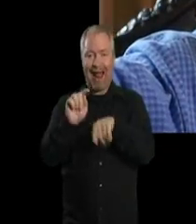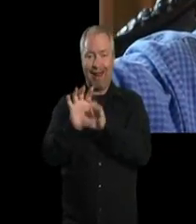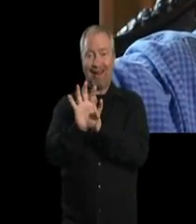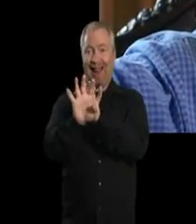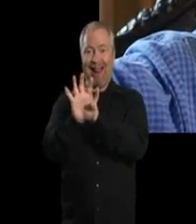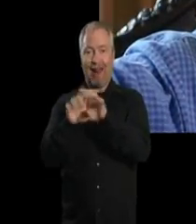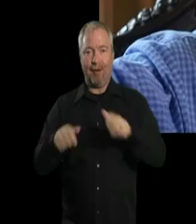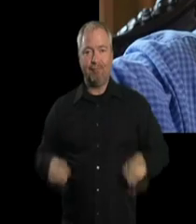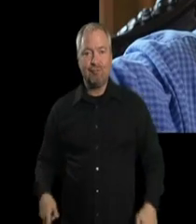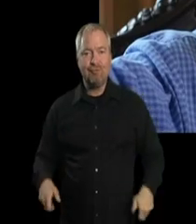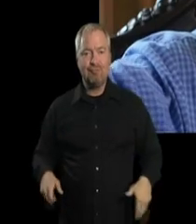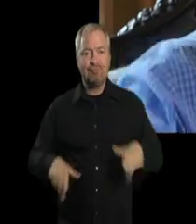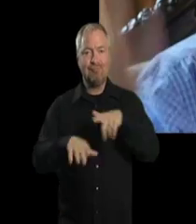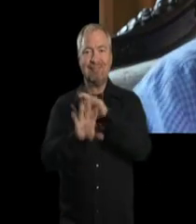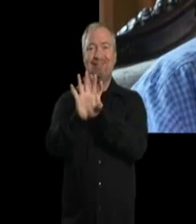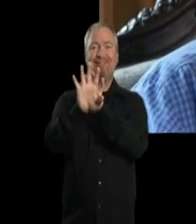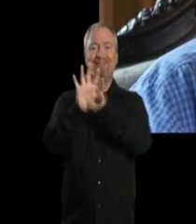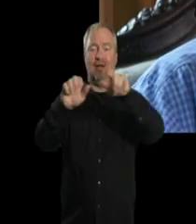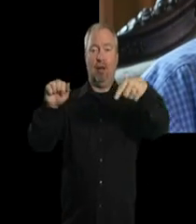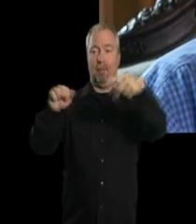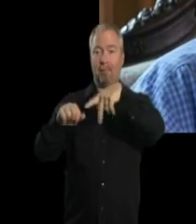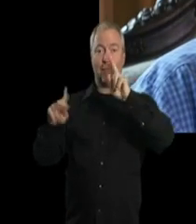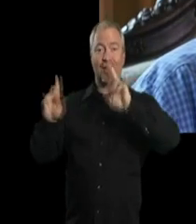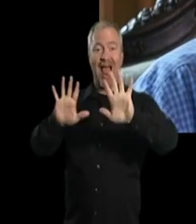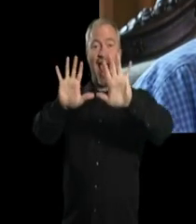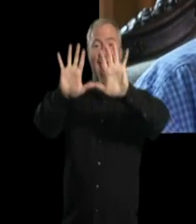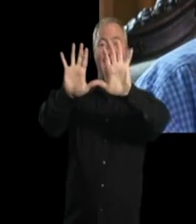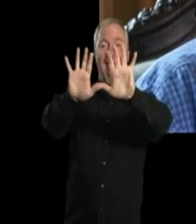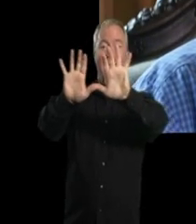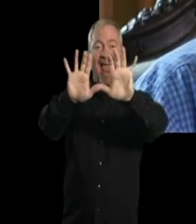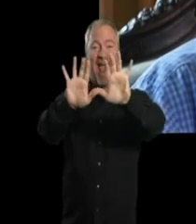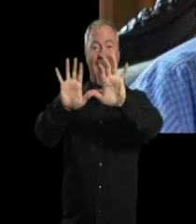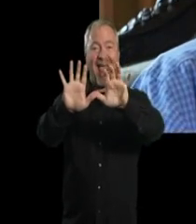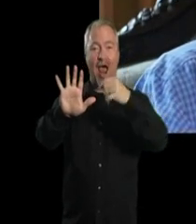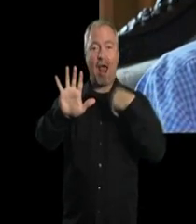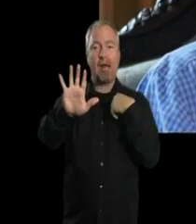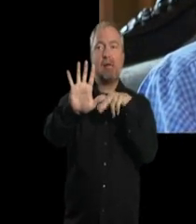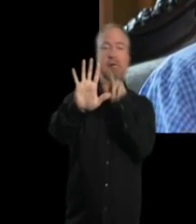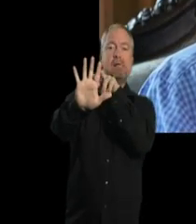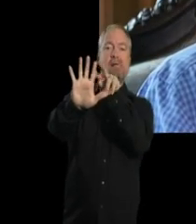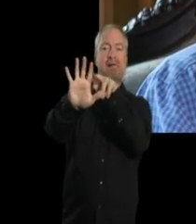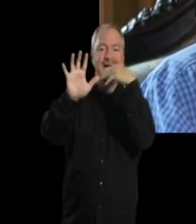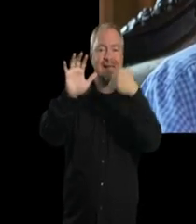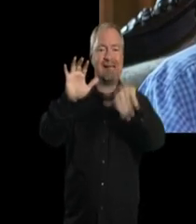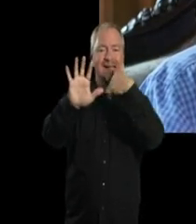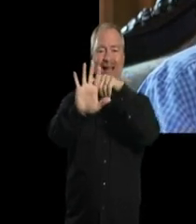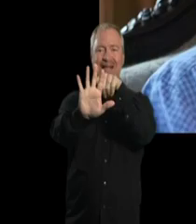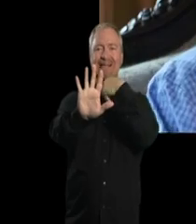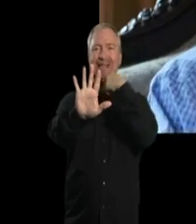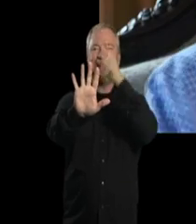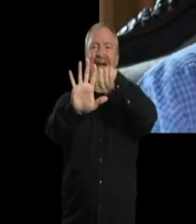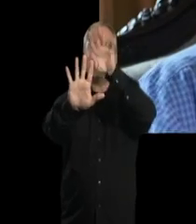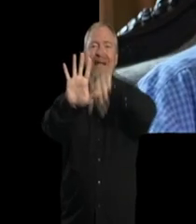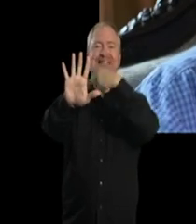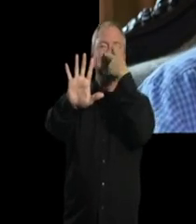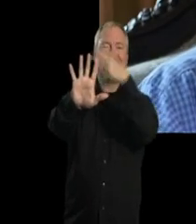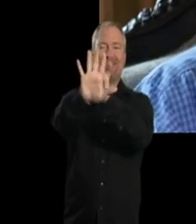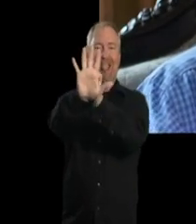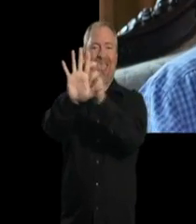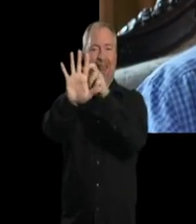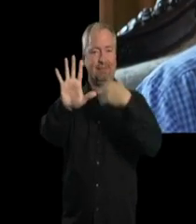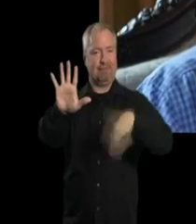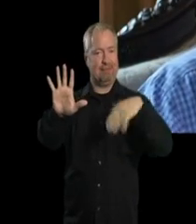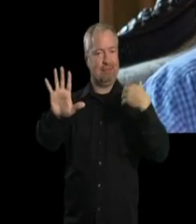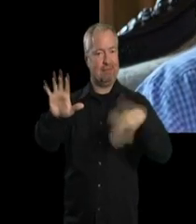up, except the people who can't jump up. And from them you hear a chorus of a